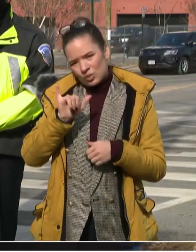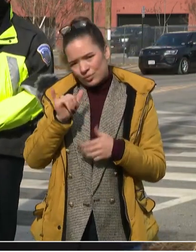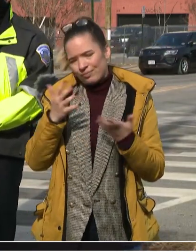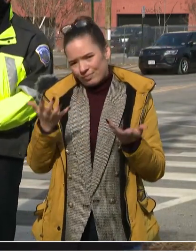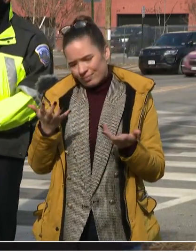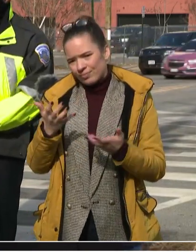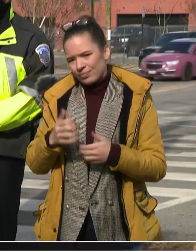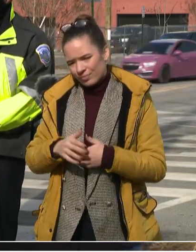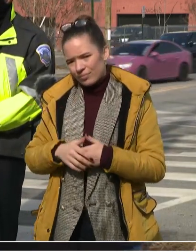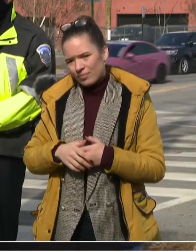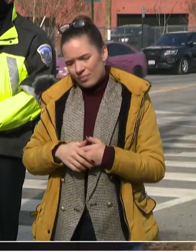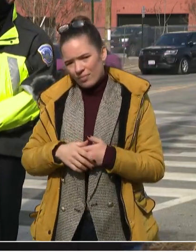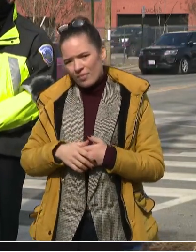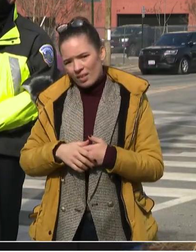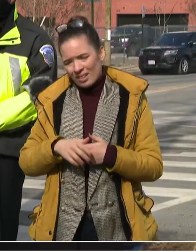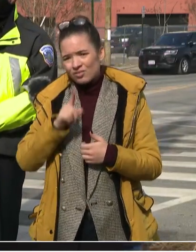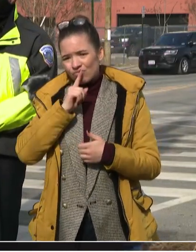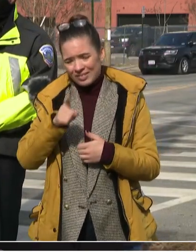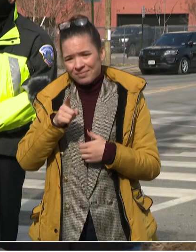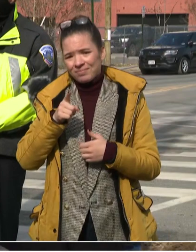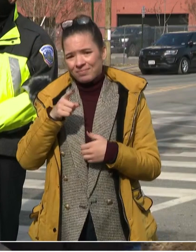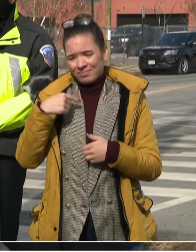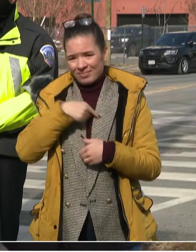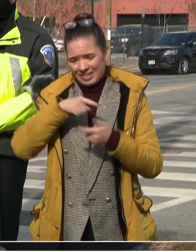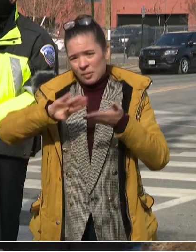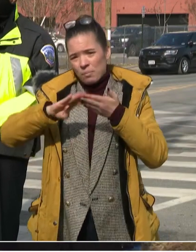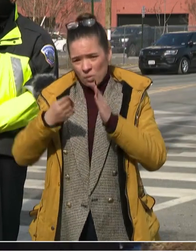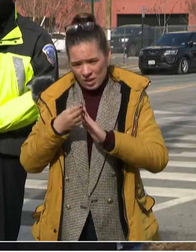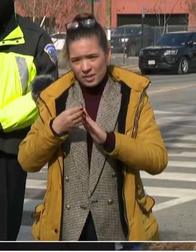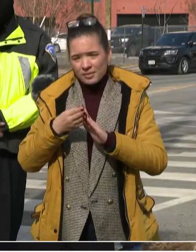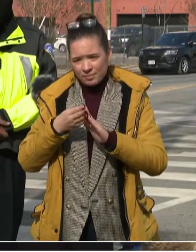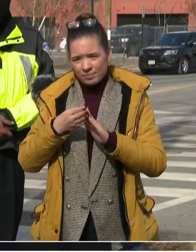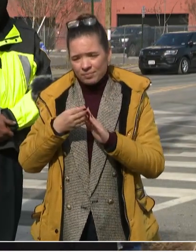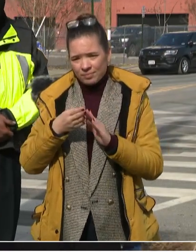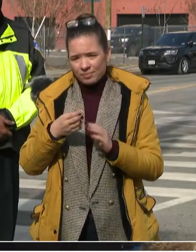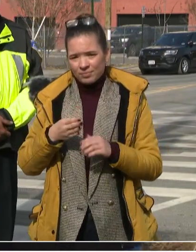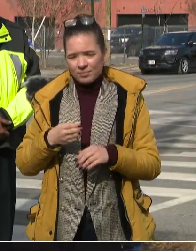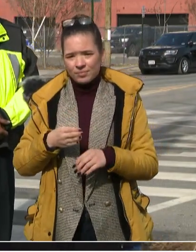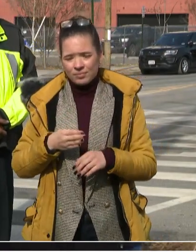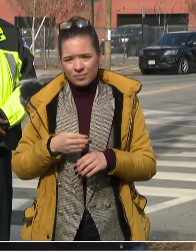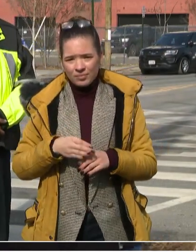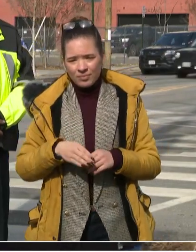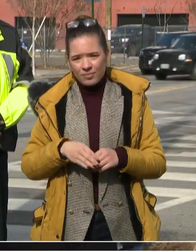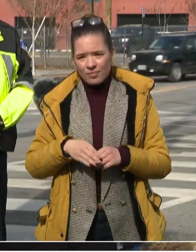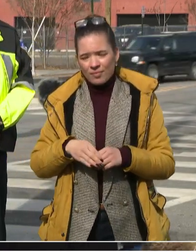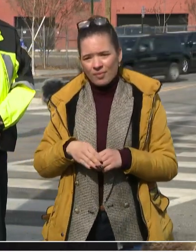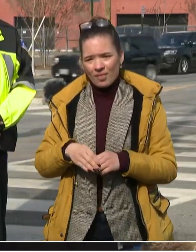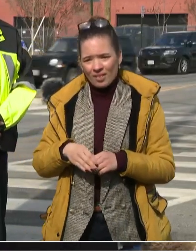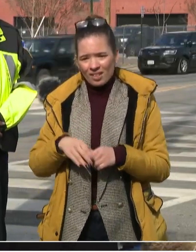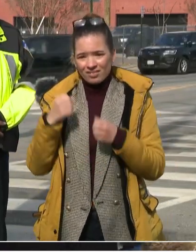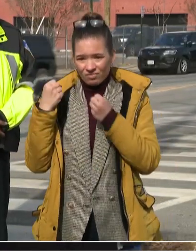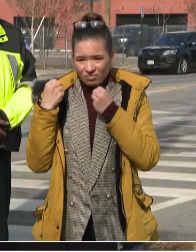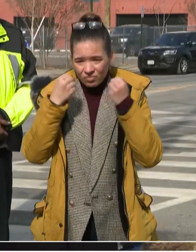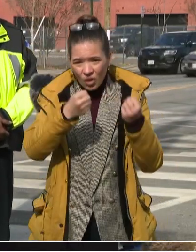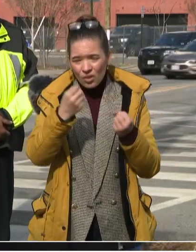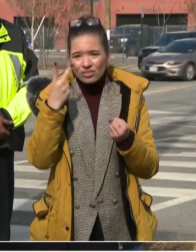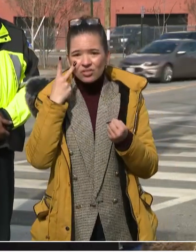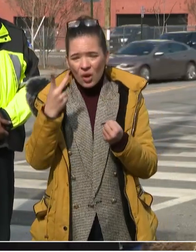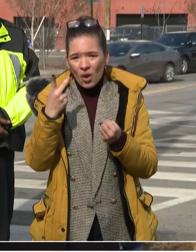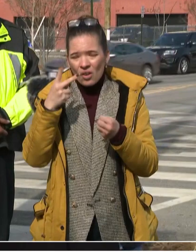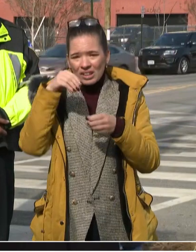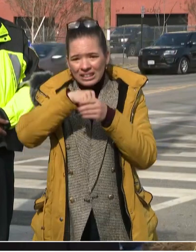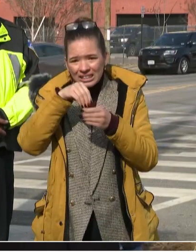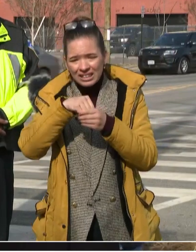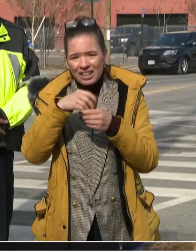this community, I think you know. When I just drove past a lot of the investments we've made right here